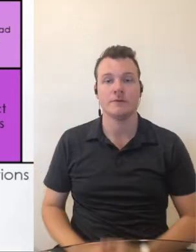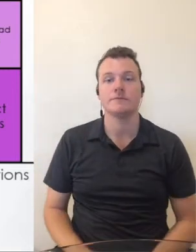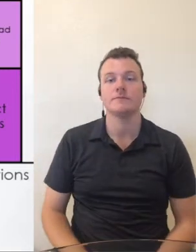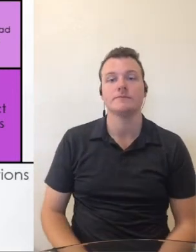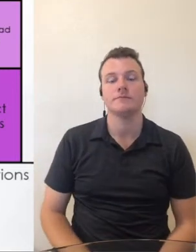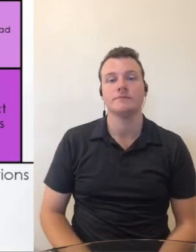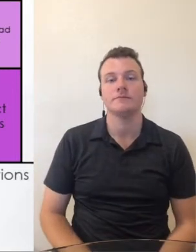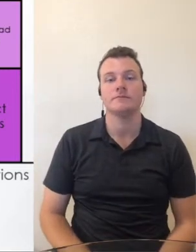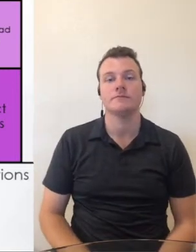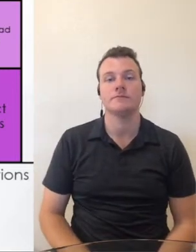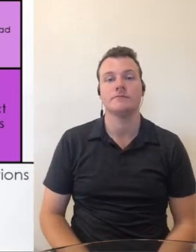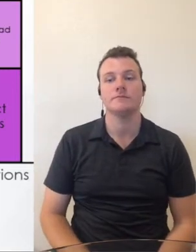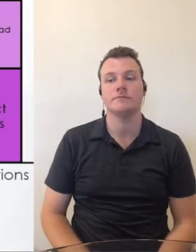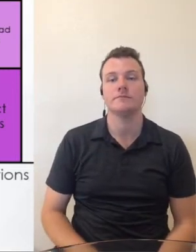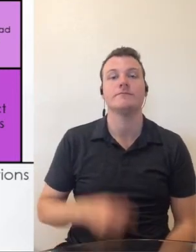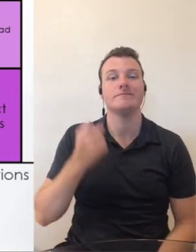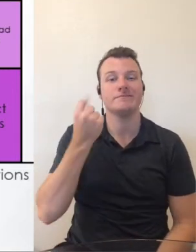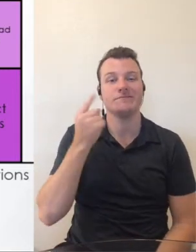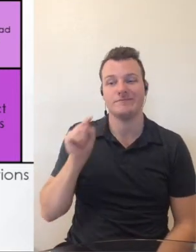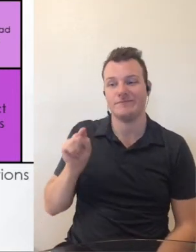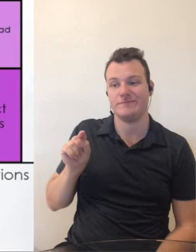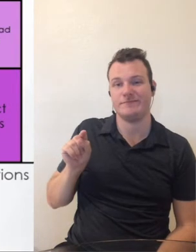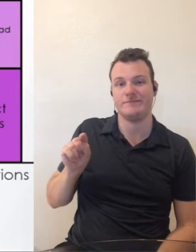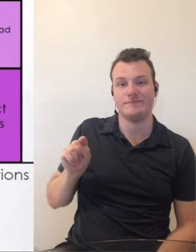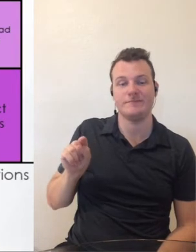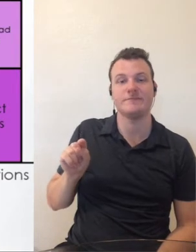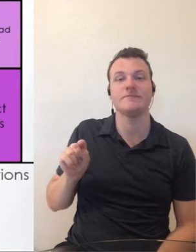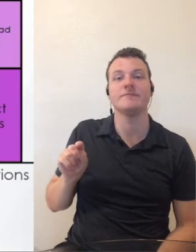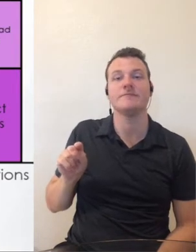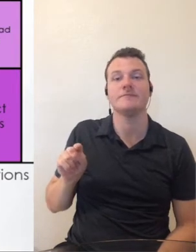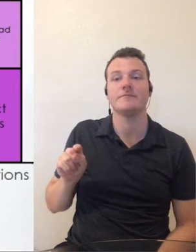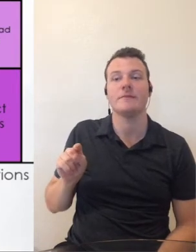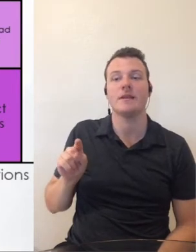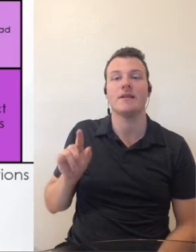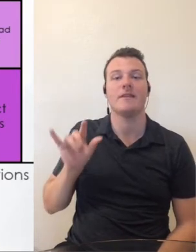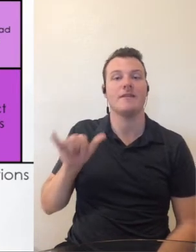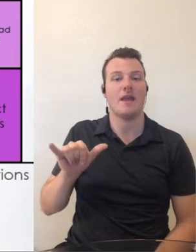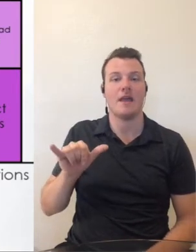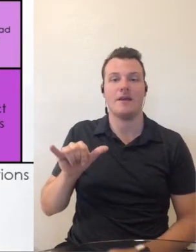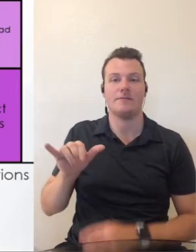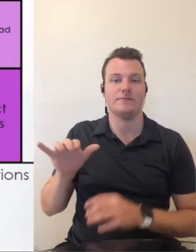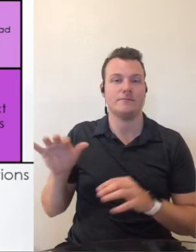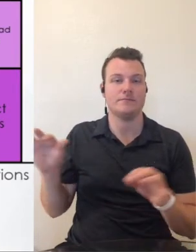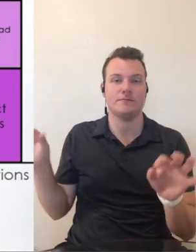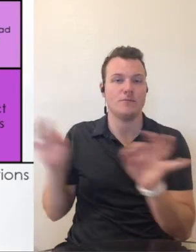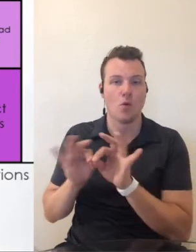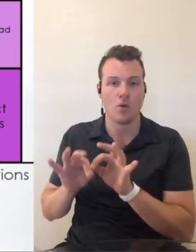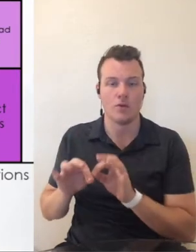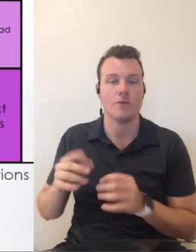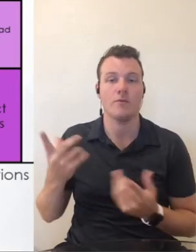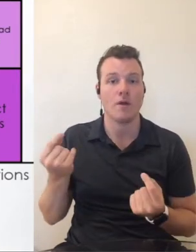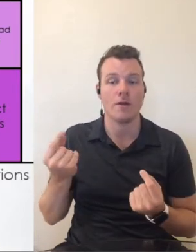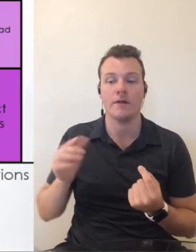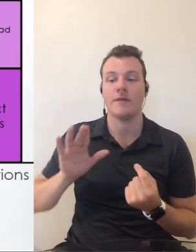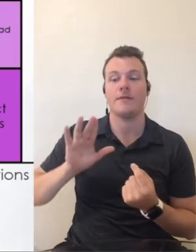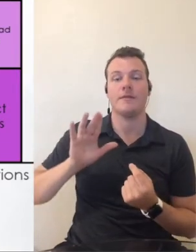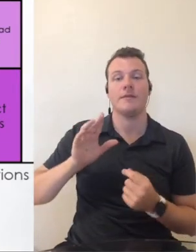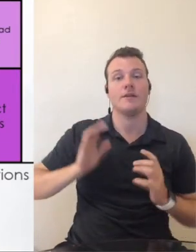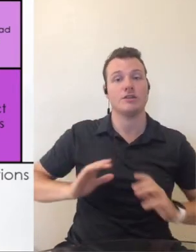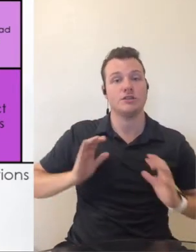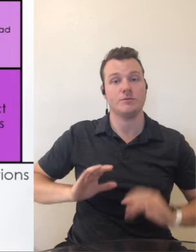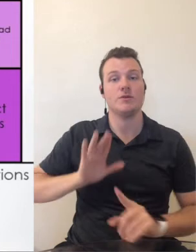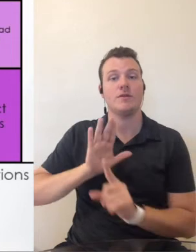strategy. And inside this strategy, it's all about making sure that the customer's journey